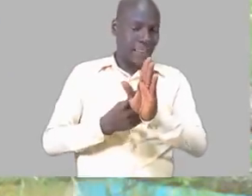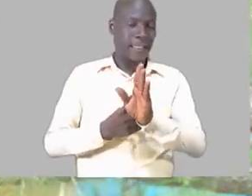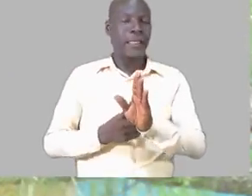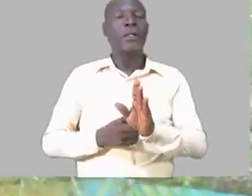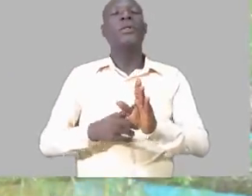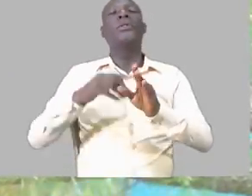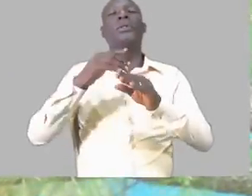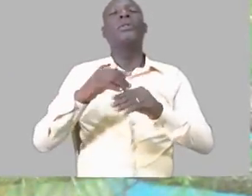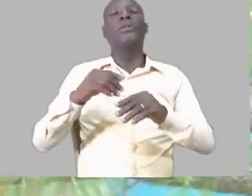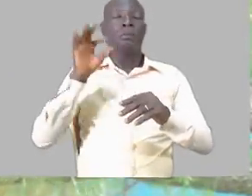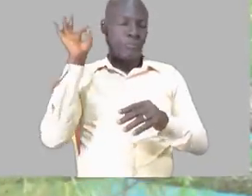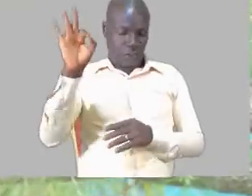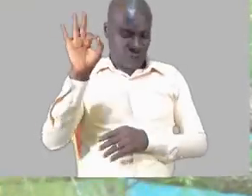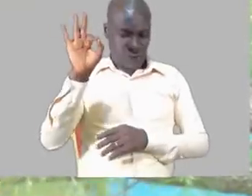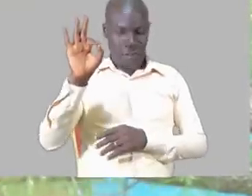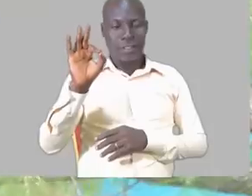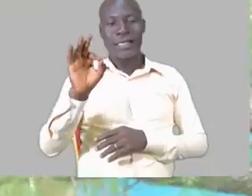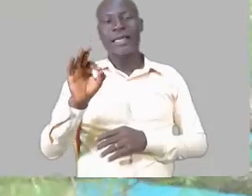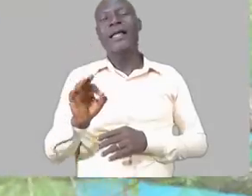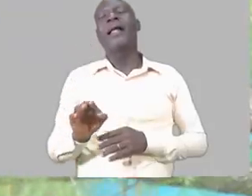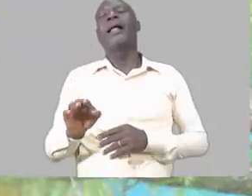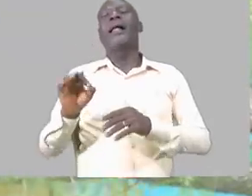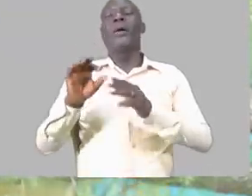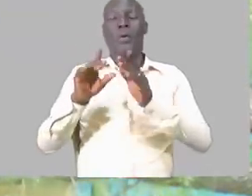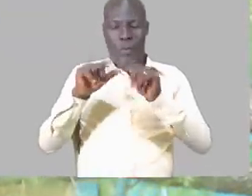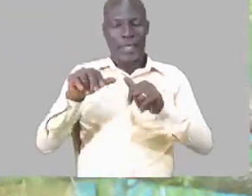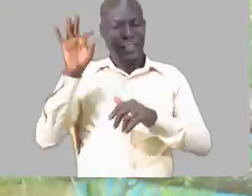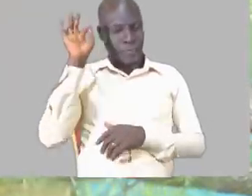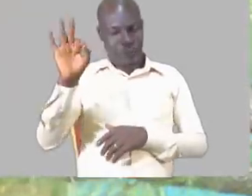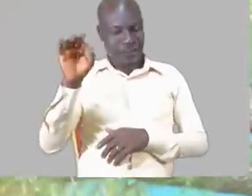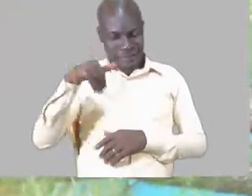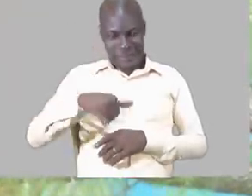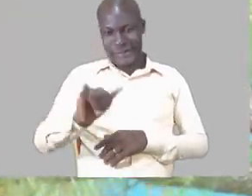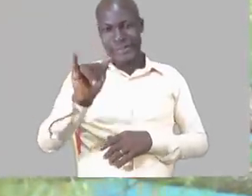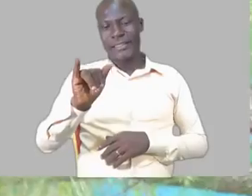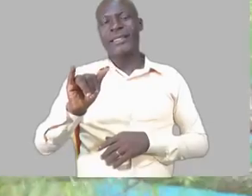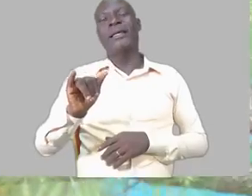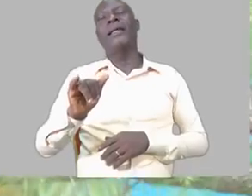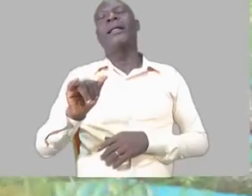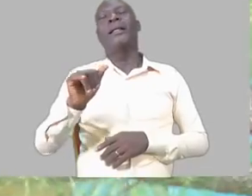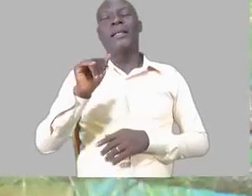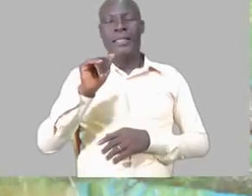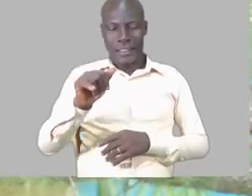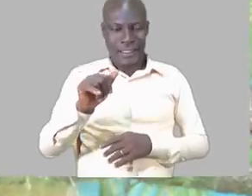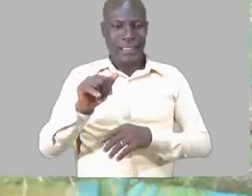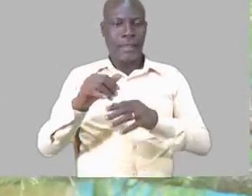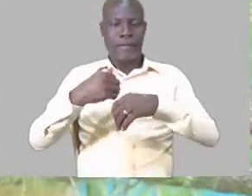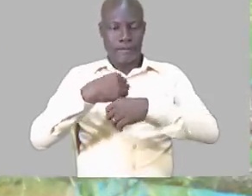se oprichi na oprichi nyina nso na oye adaka no